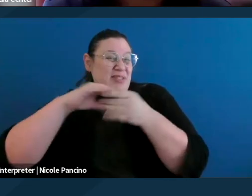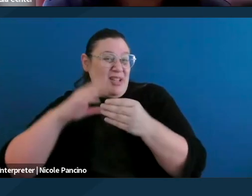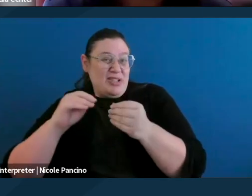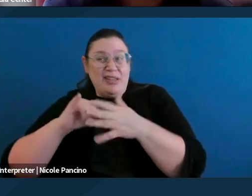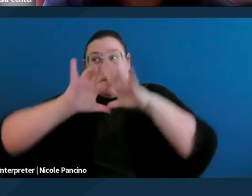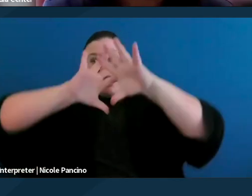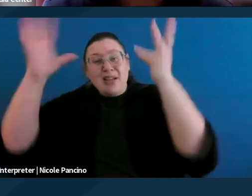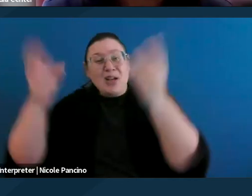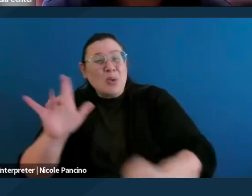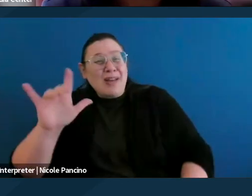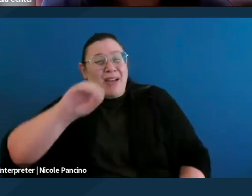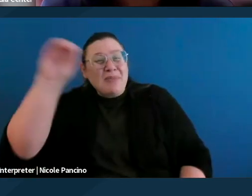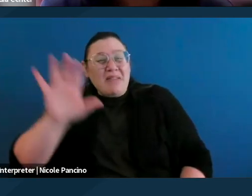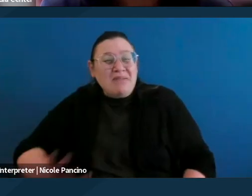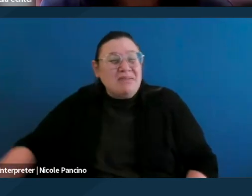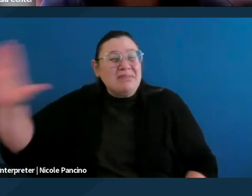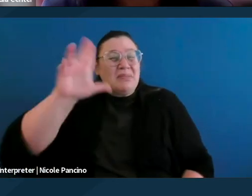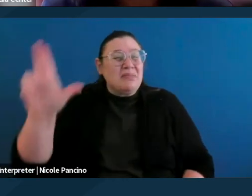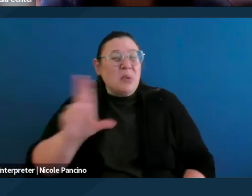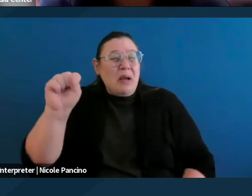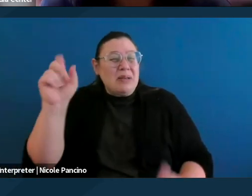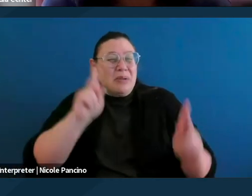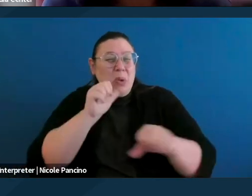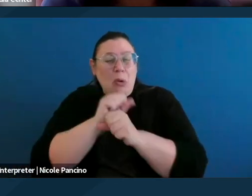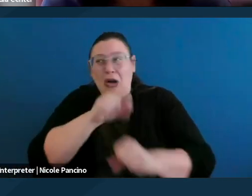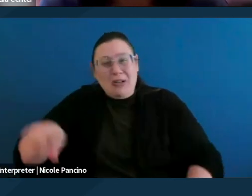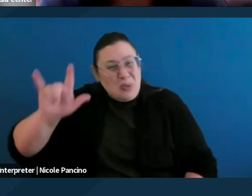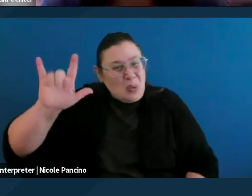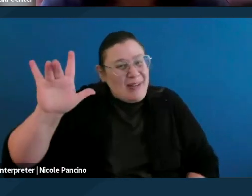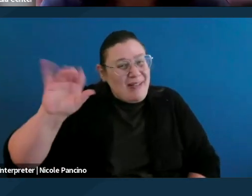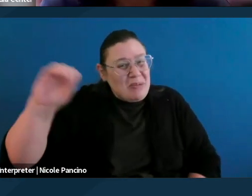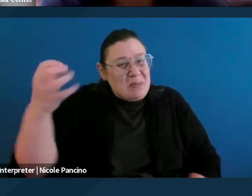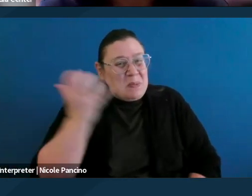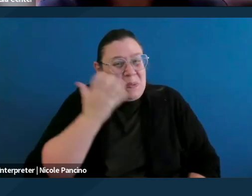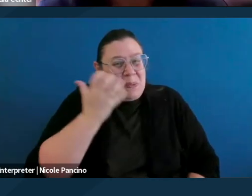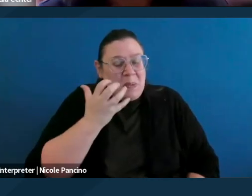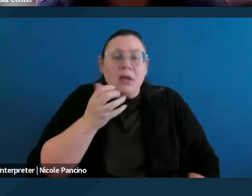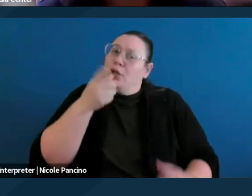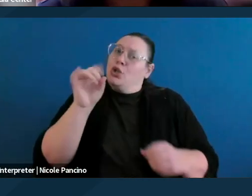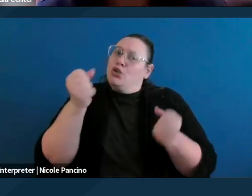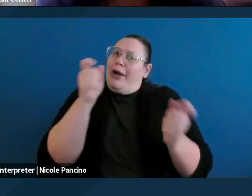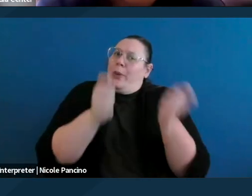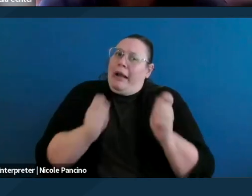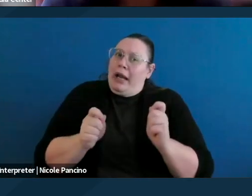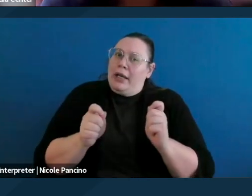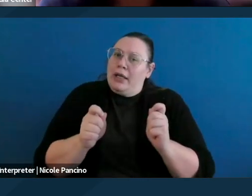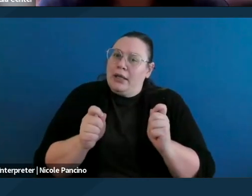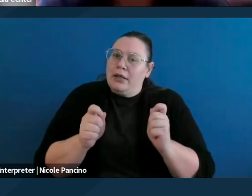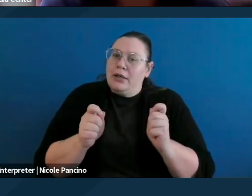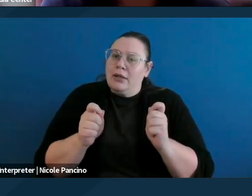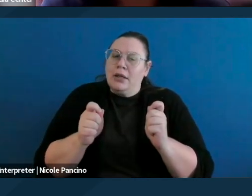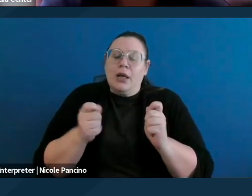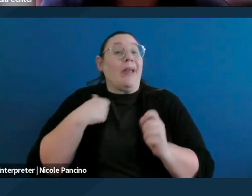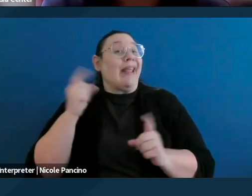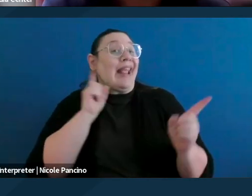our workforce. And you want to try and edit it as much as possible because we hear that